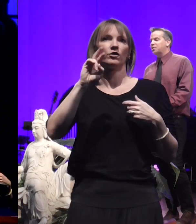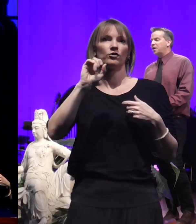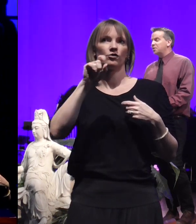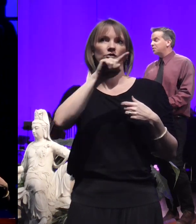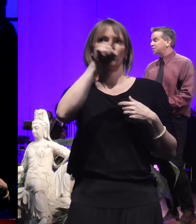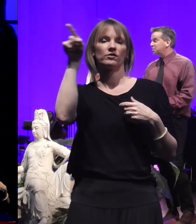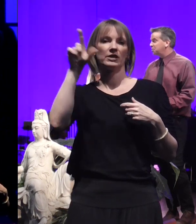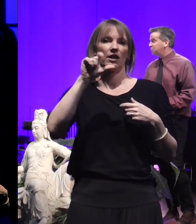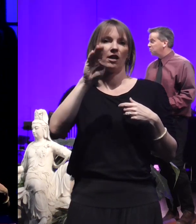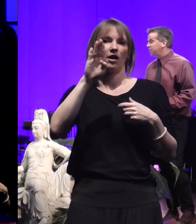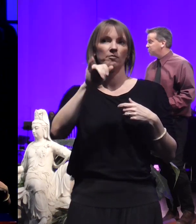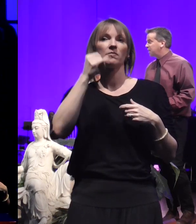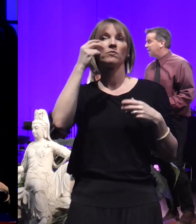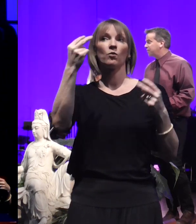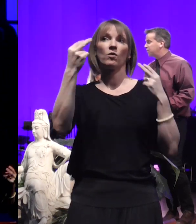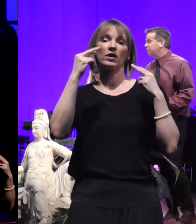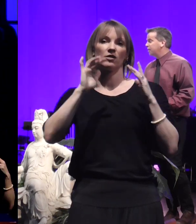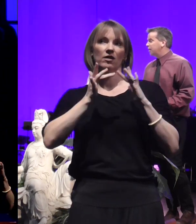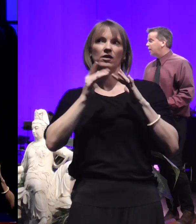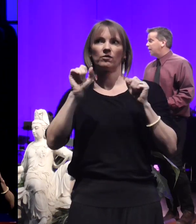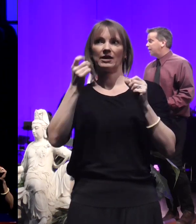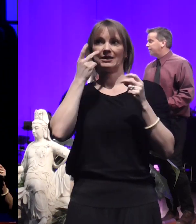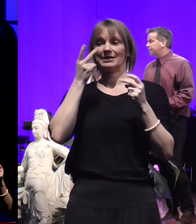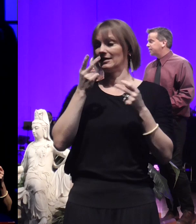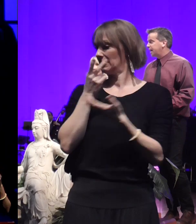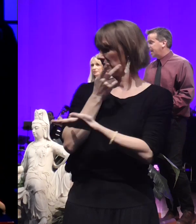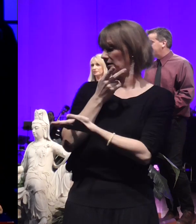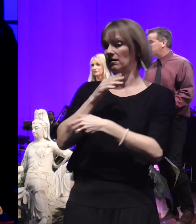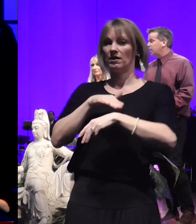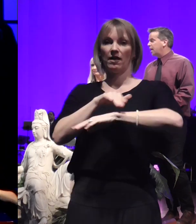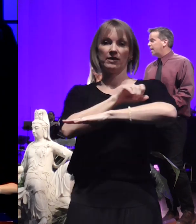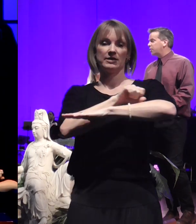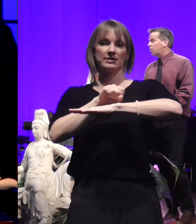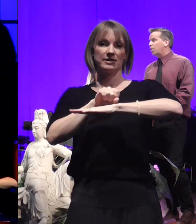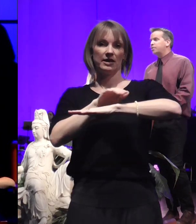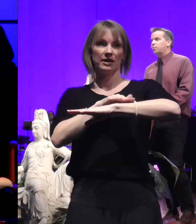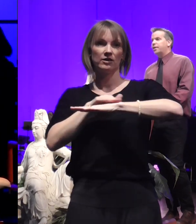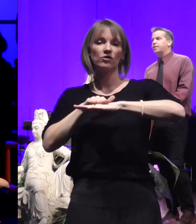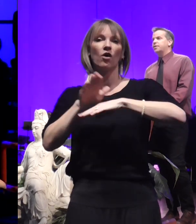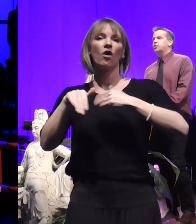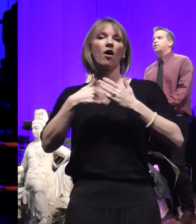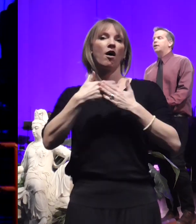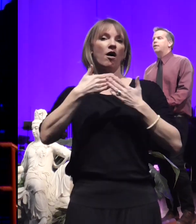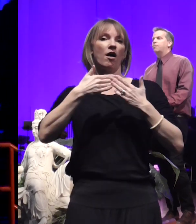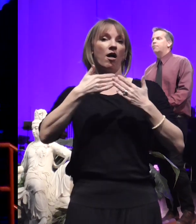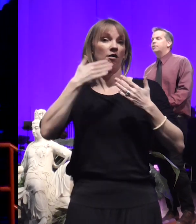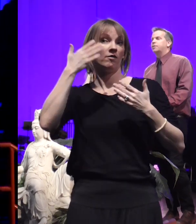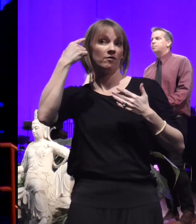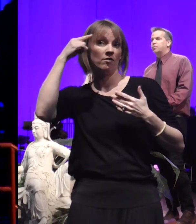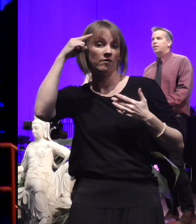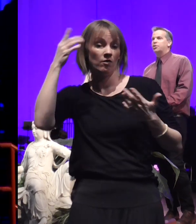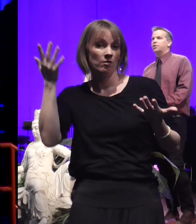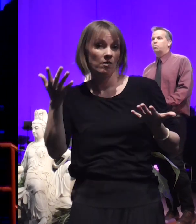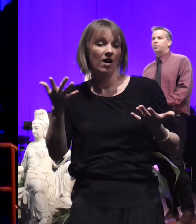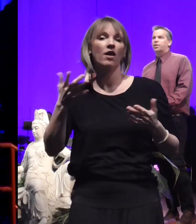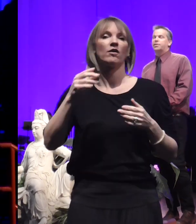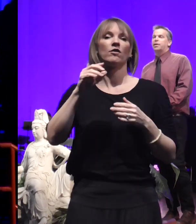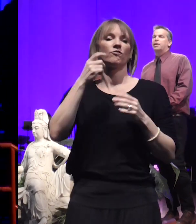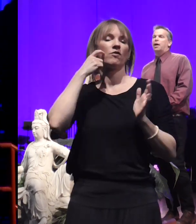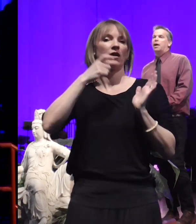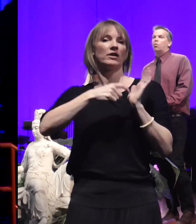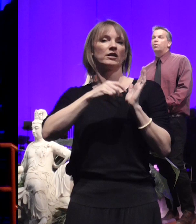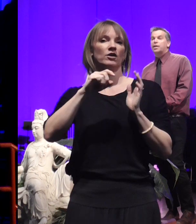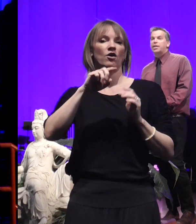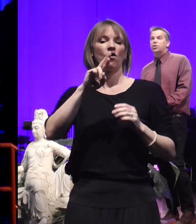if you're watching online, you can see the beautiful ones we have here on the stage, and they're all in recognition of Reverend Zamira